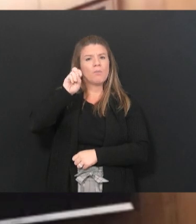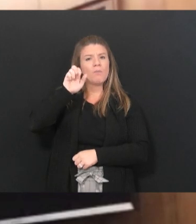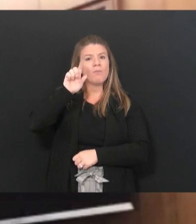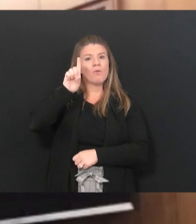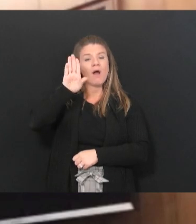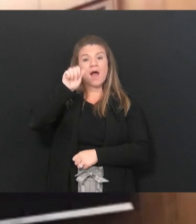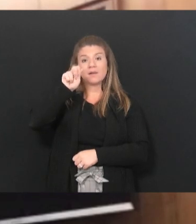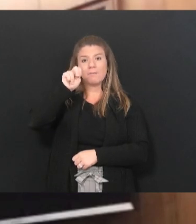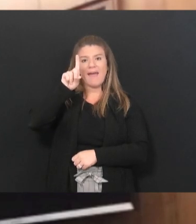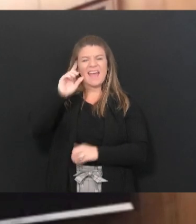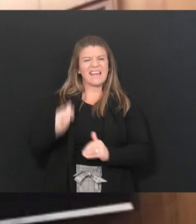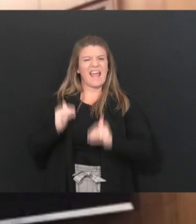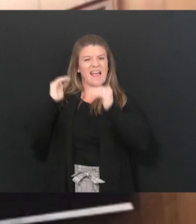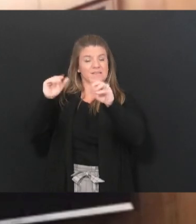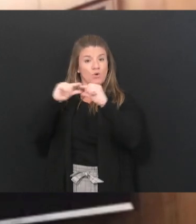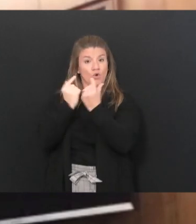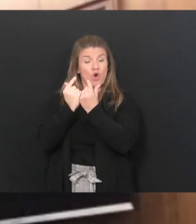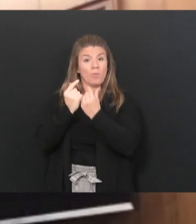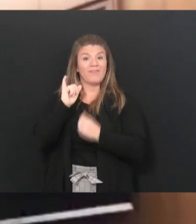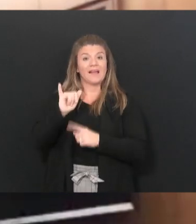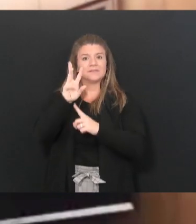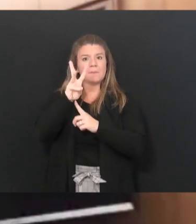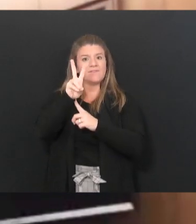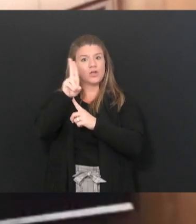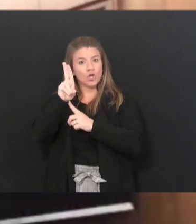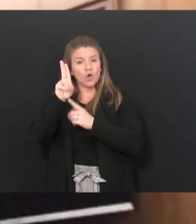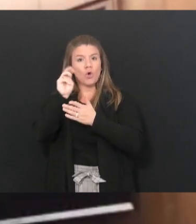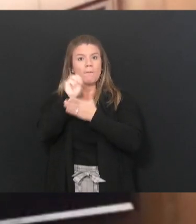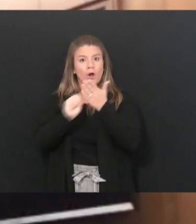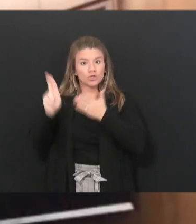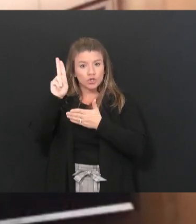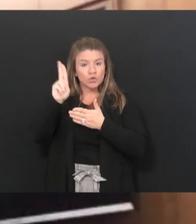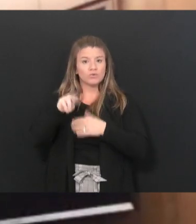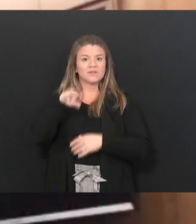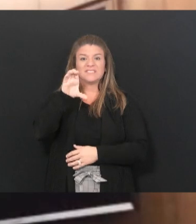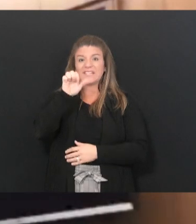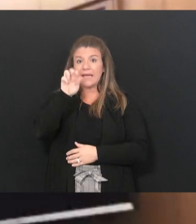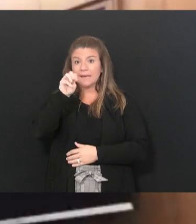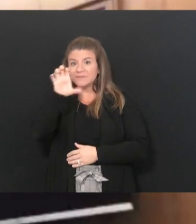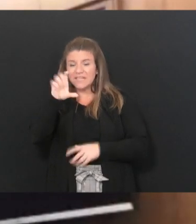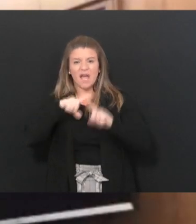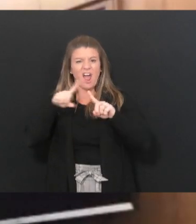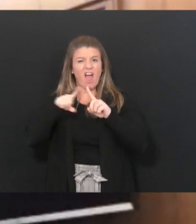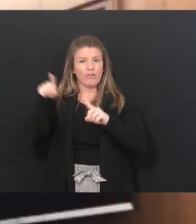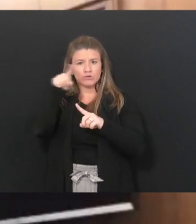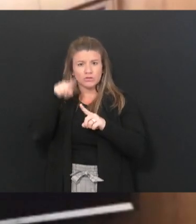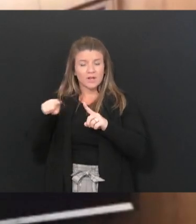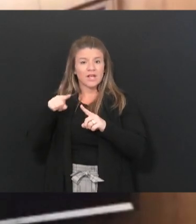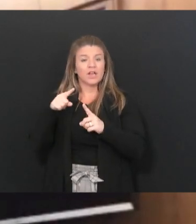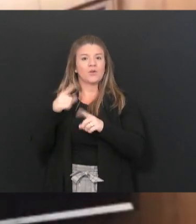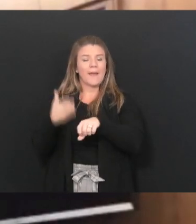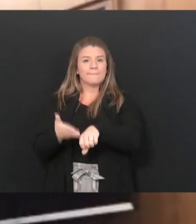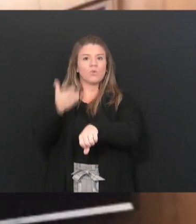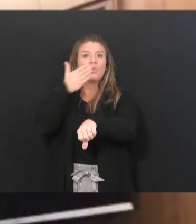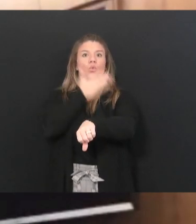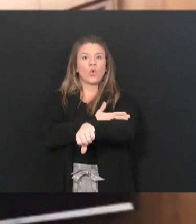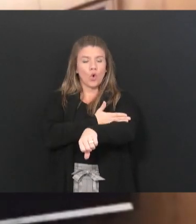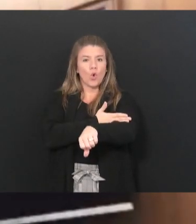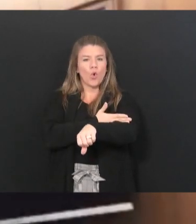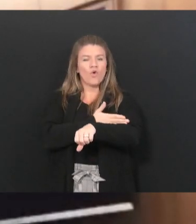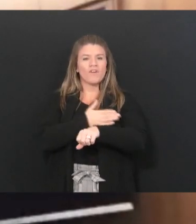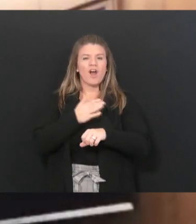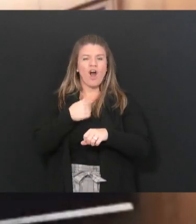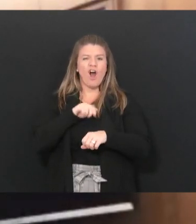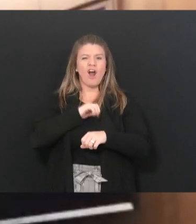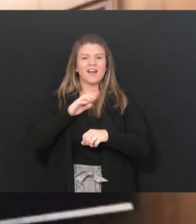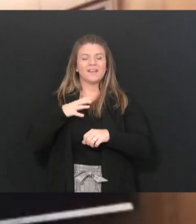and West Virginia University, Marshall University, CAMC, and others to both improve rural